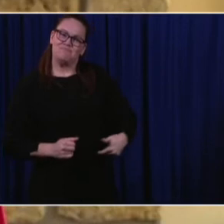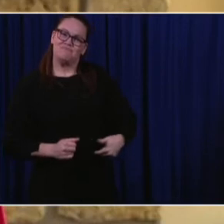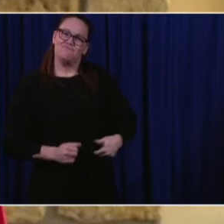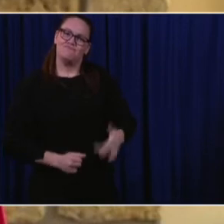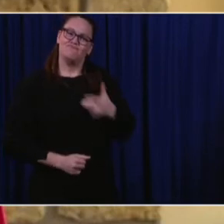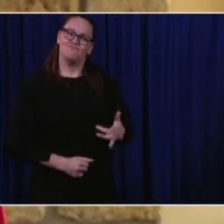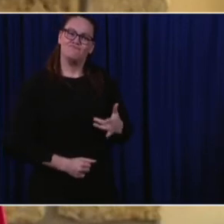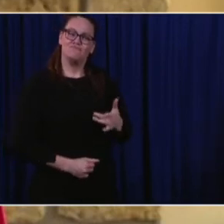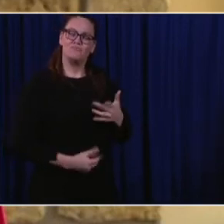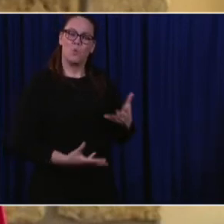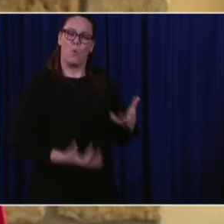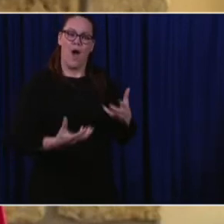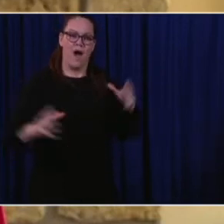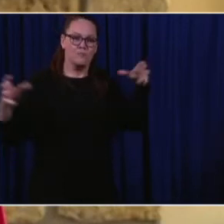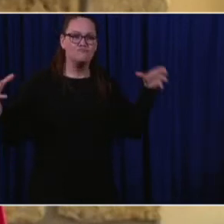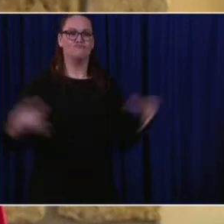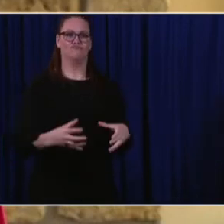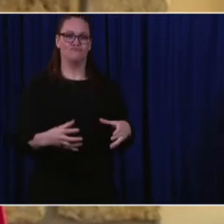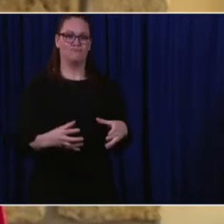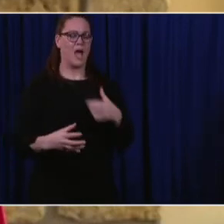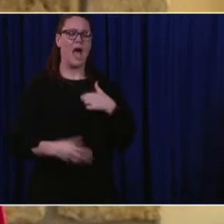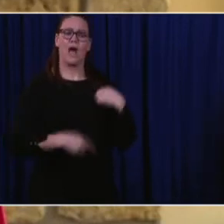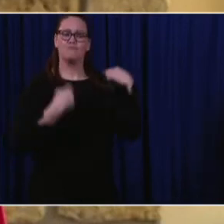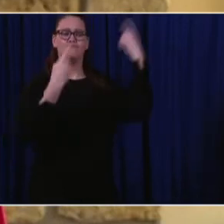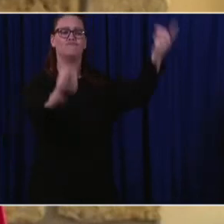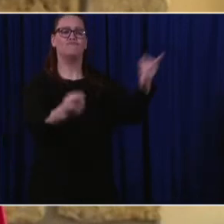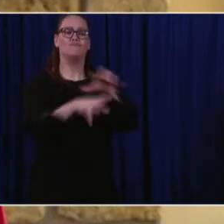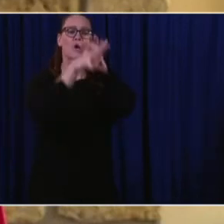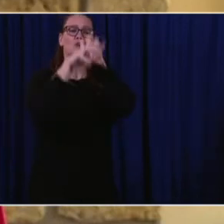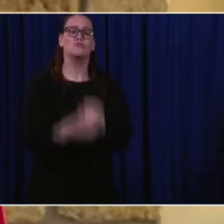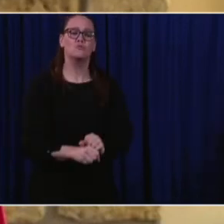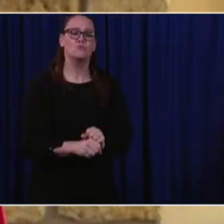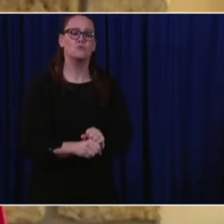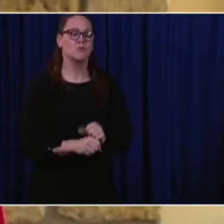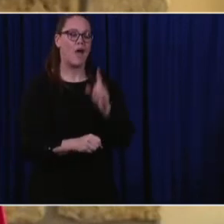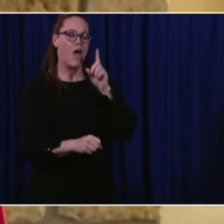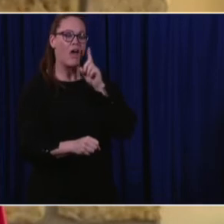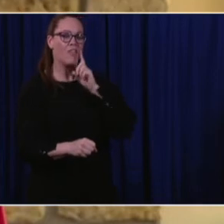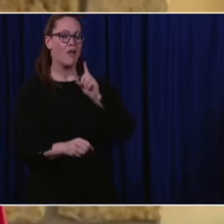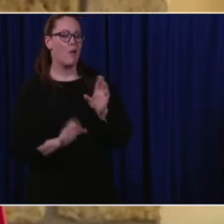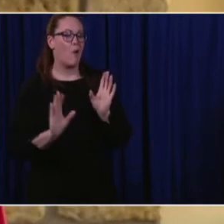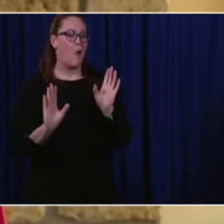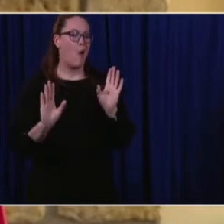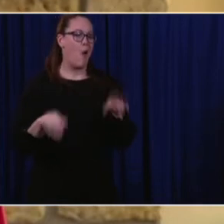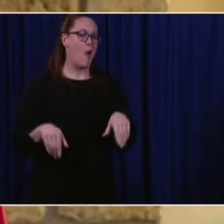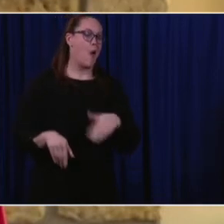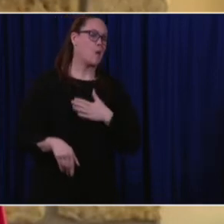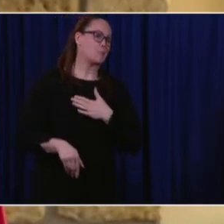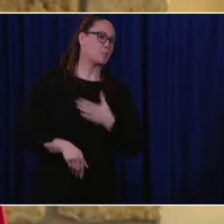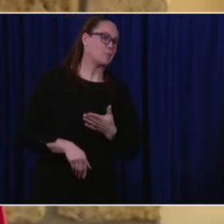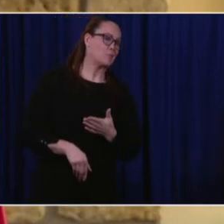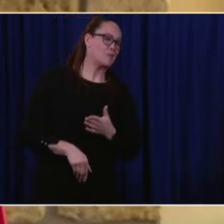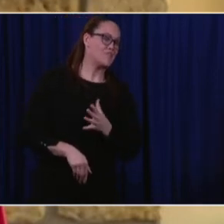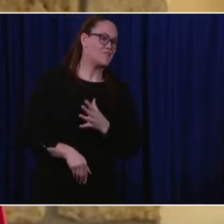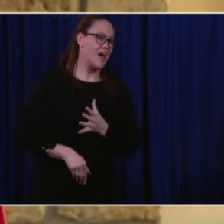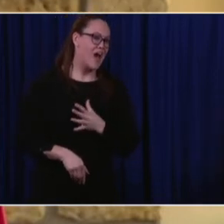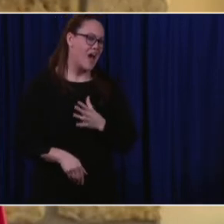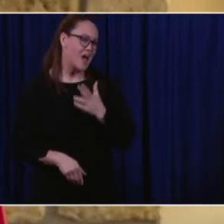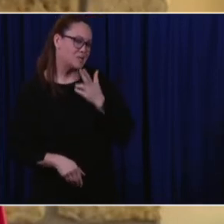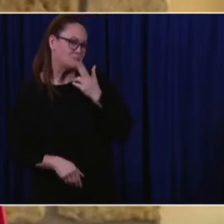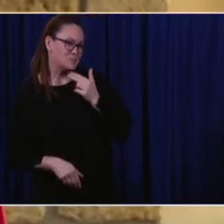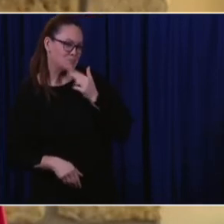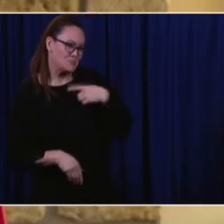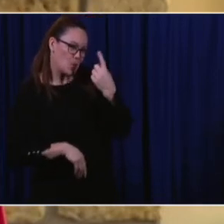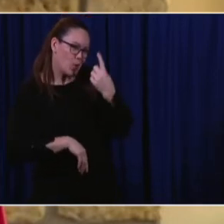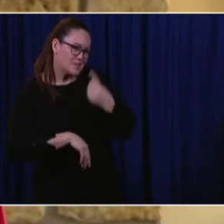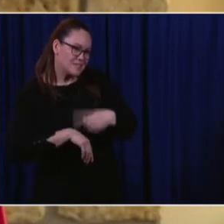Thanksgiving where people are just accustomed to doing it and they feel like this is a small consolation for the sacrifices they've been going through. My